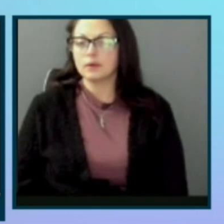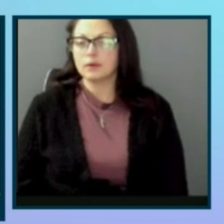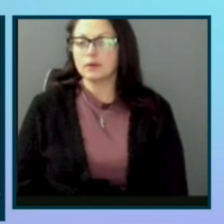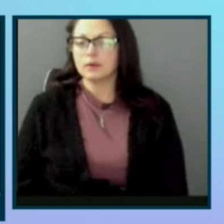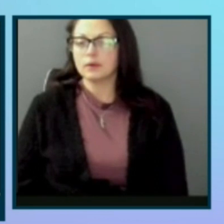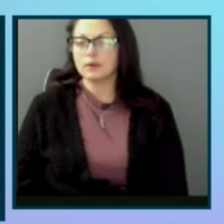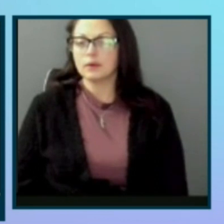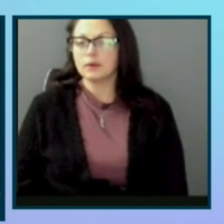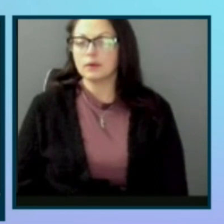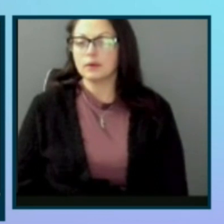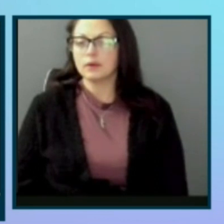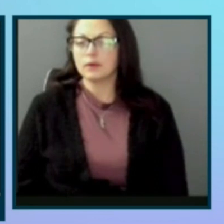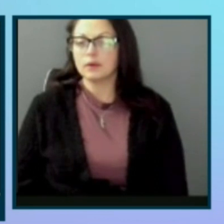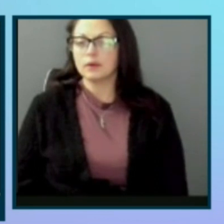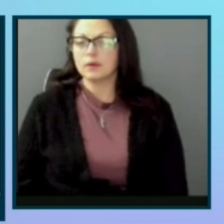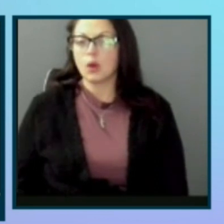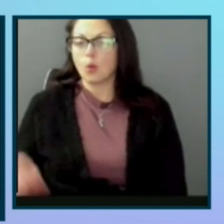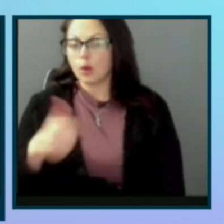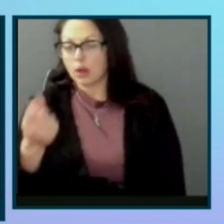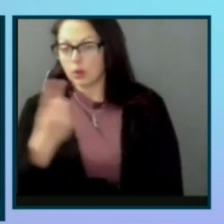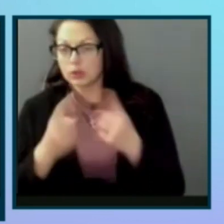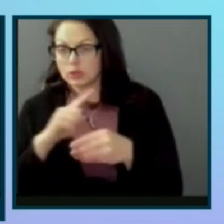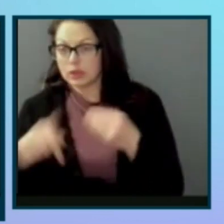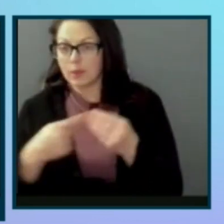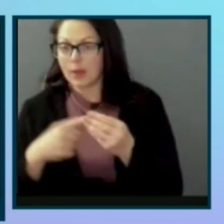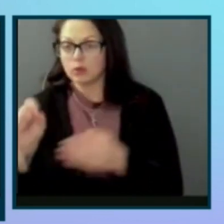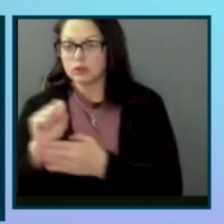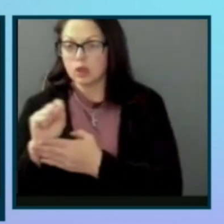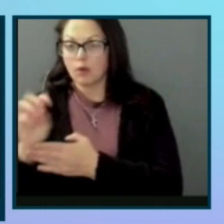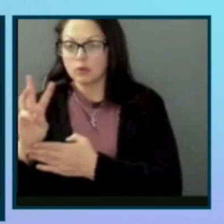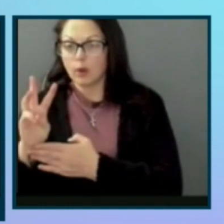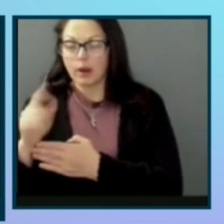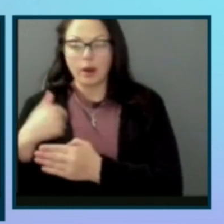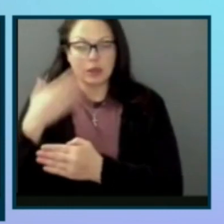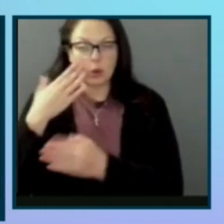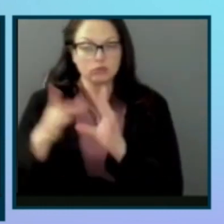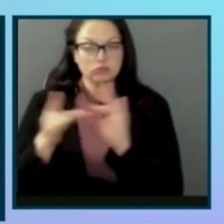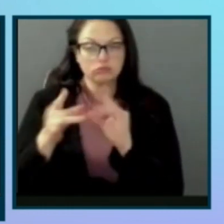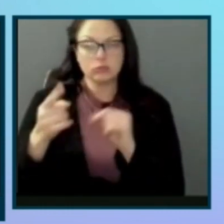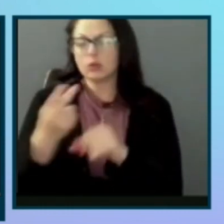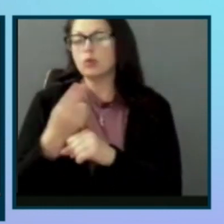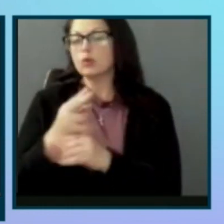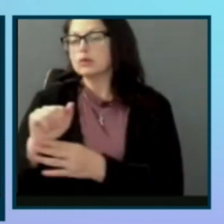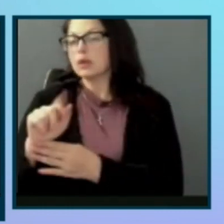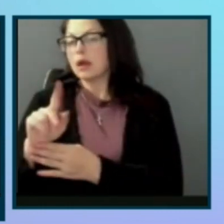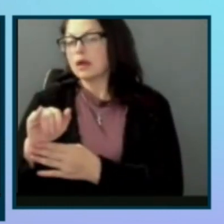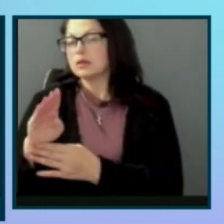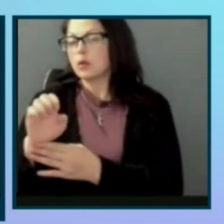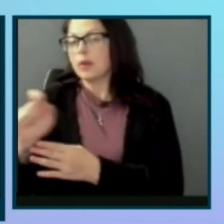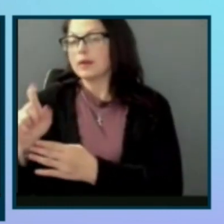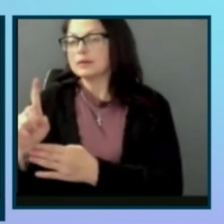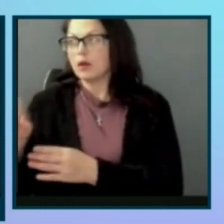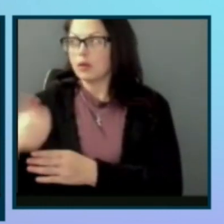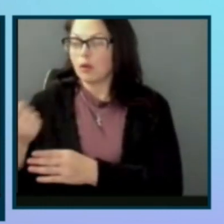One other question regarding software. So I know you mentioned that you utilized Adobe XD. Are there any other software or